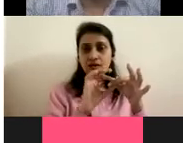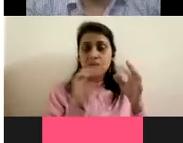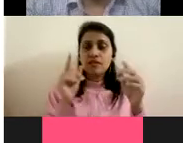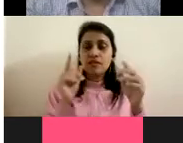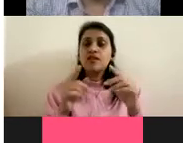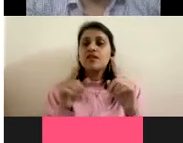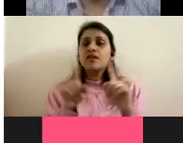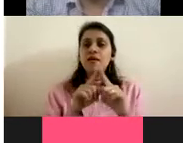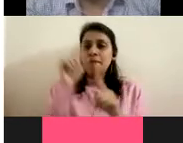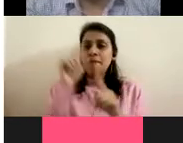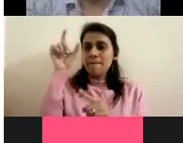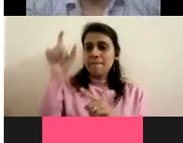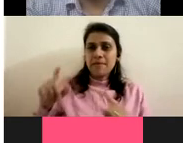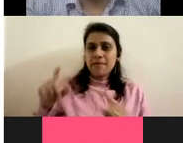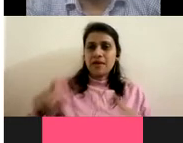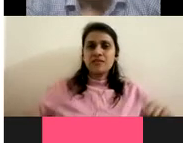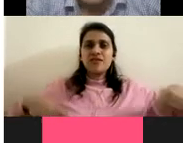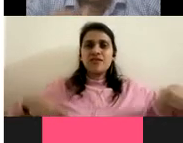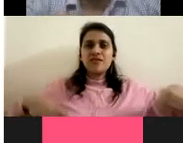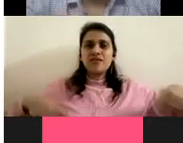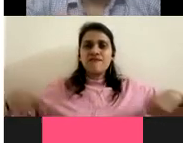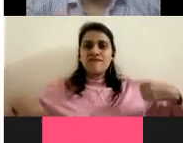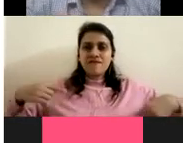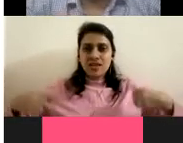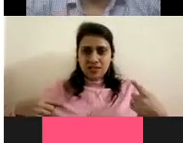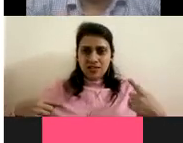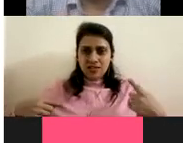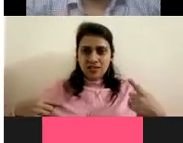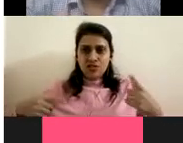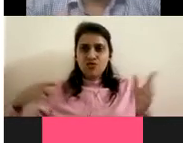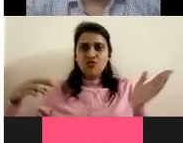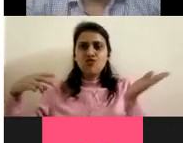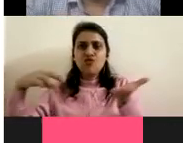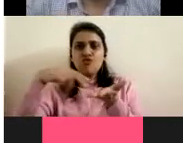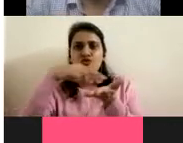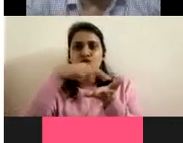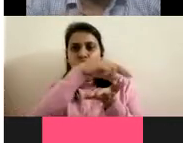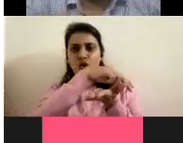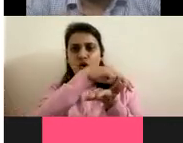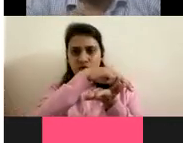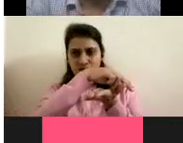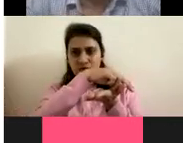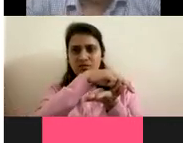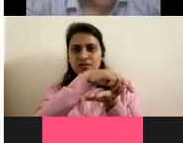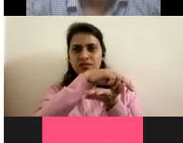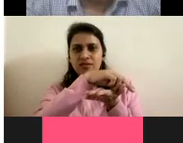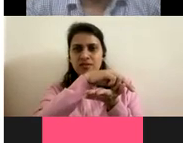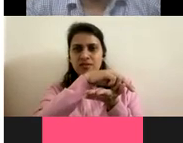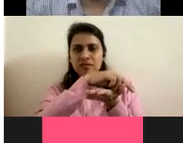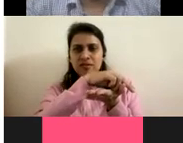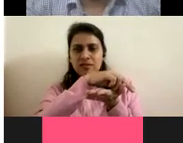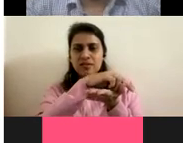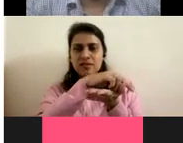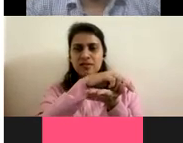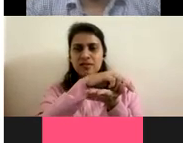the signal, and is held by a barrier, a curb ramp, like that is described. And in fact, if you see the video without, I will share both the